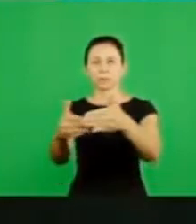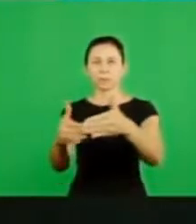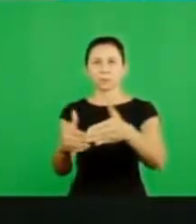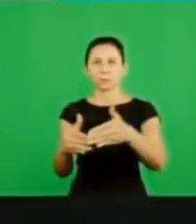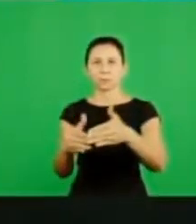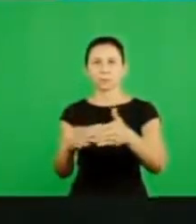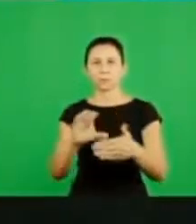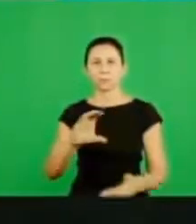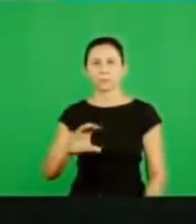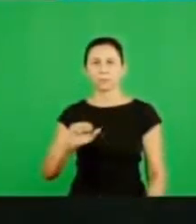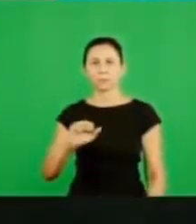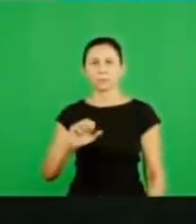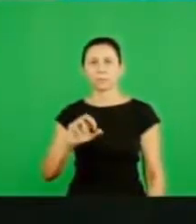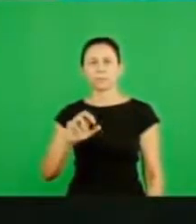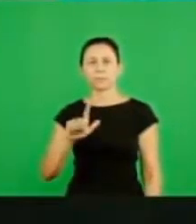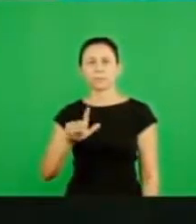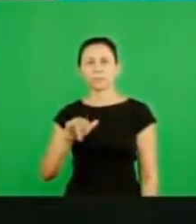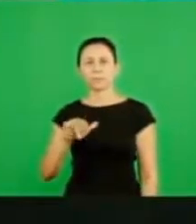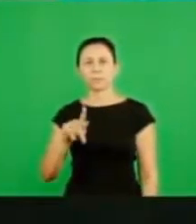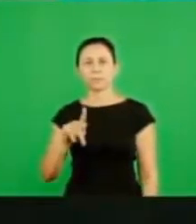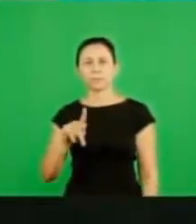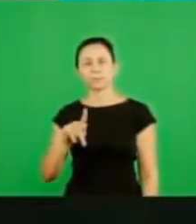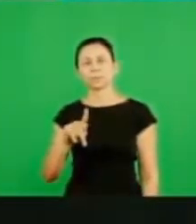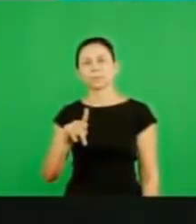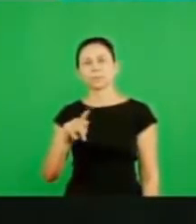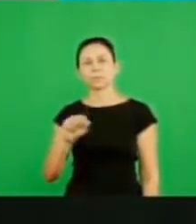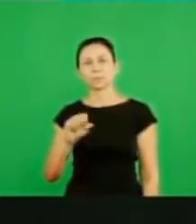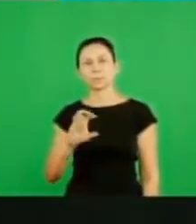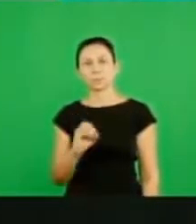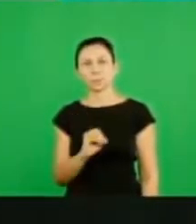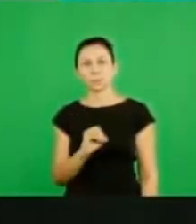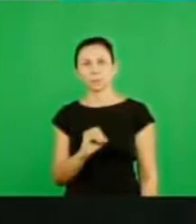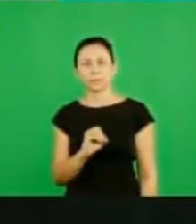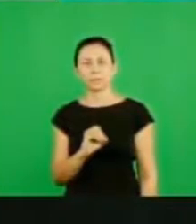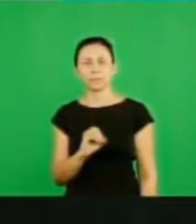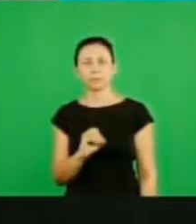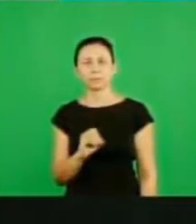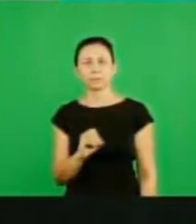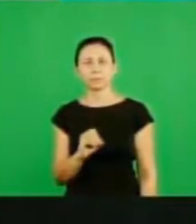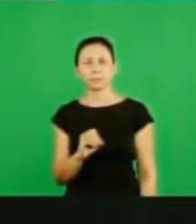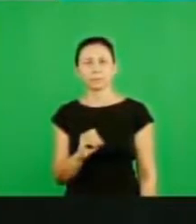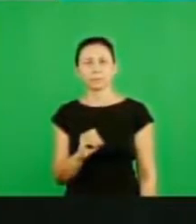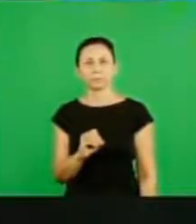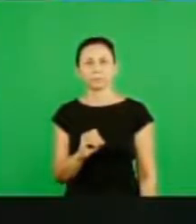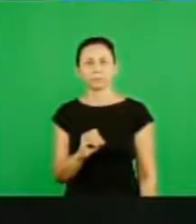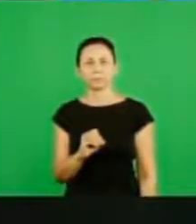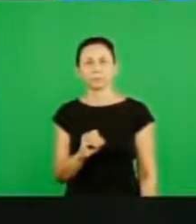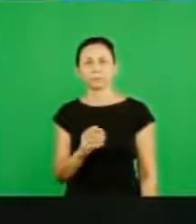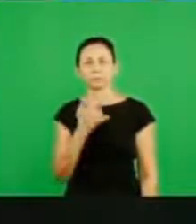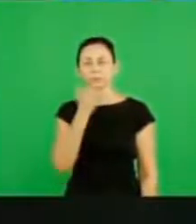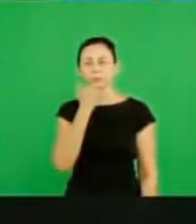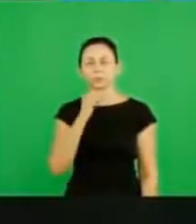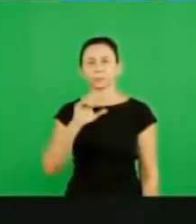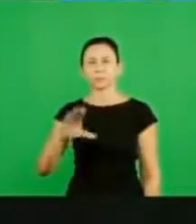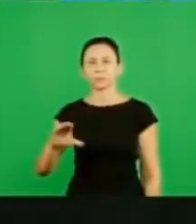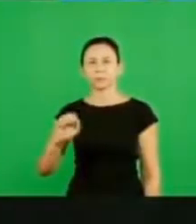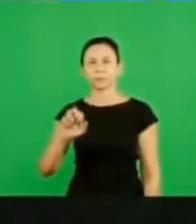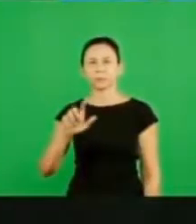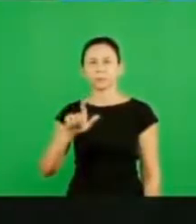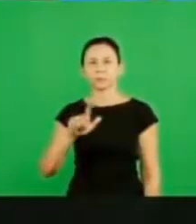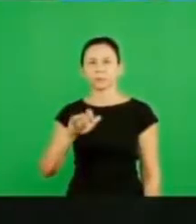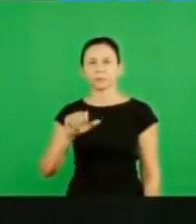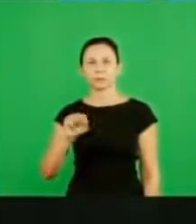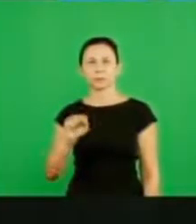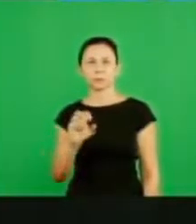traveled a great period of his life on a ship, and he saw this. Well, let's continue